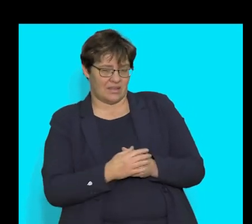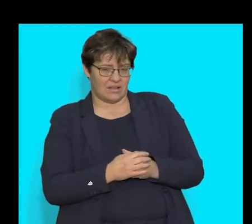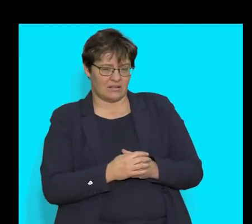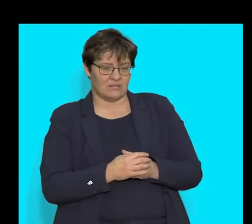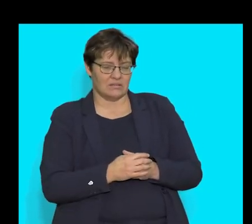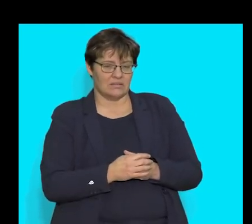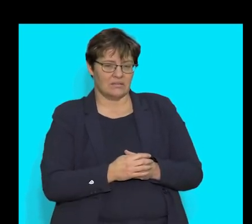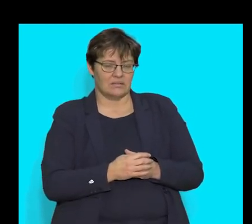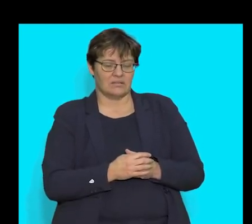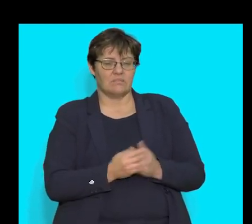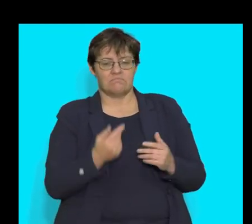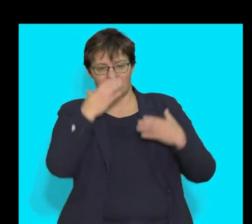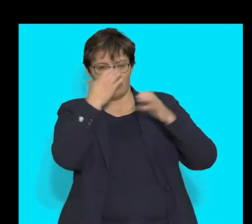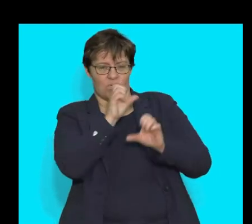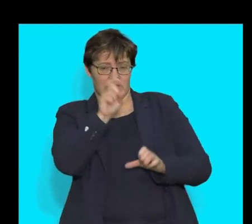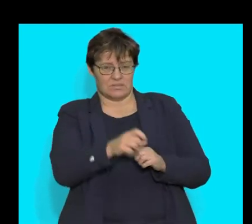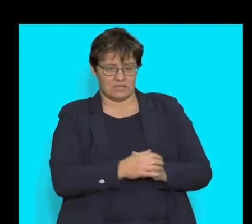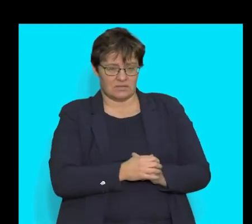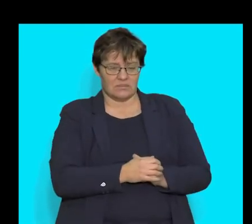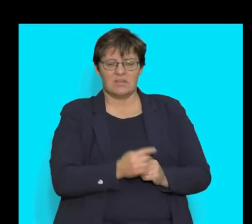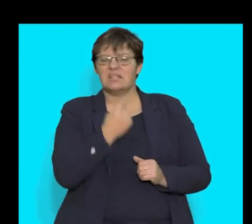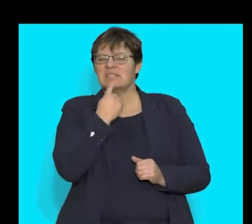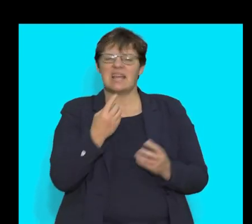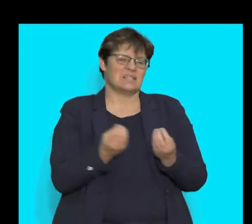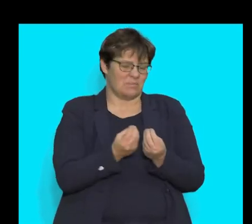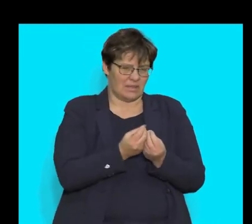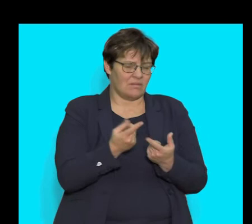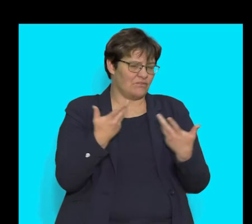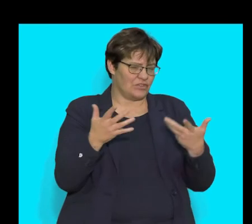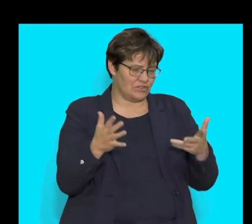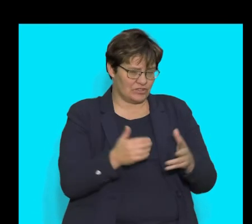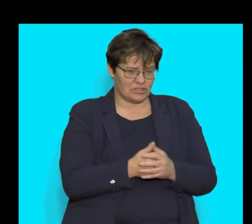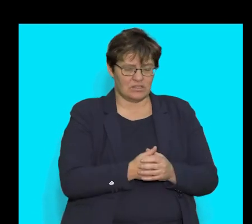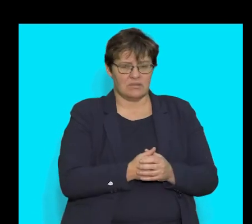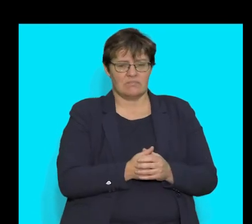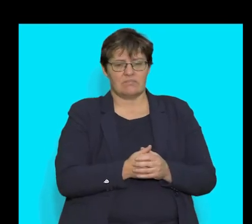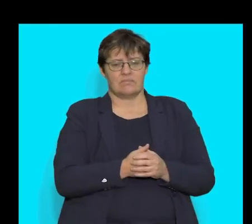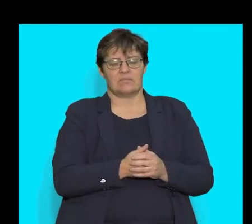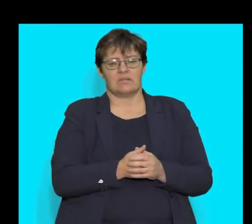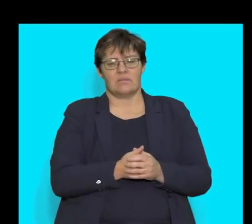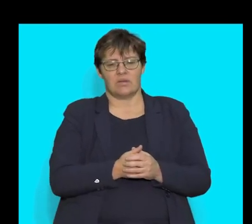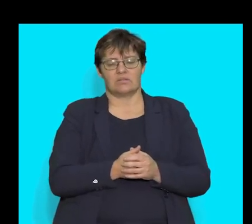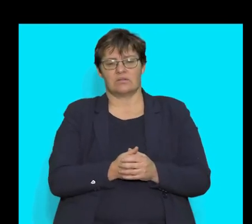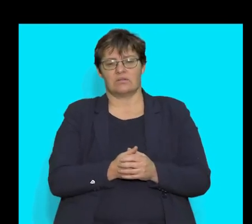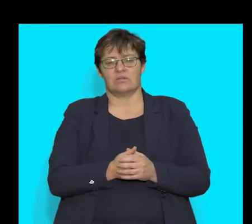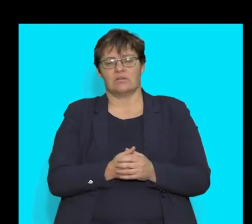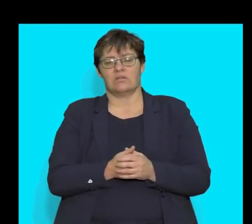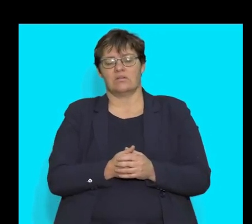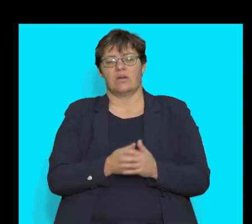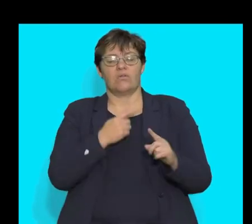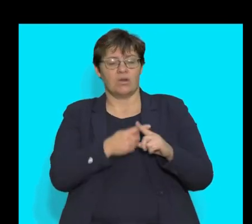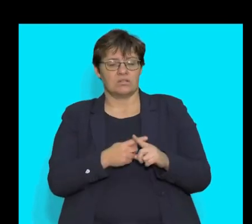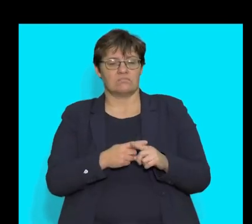to focus on. We've said something about it already, and that's about crossing the horizontal